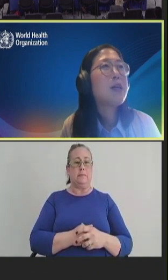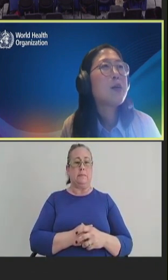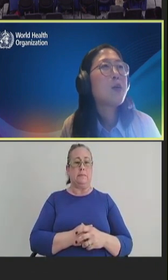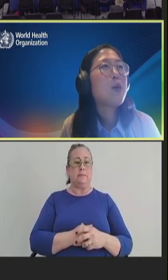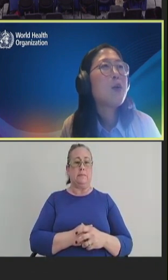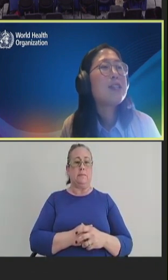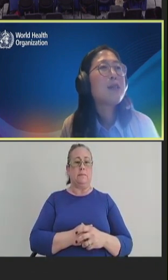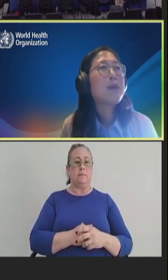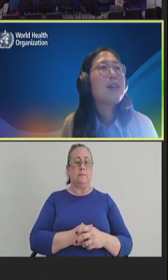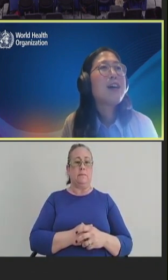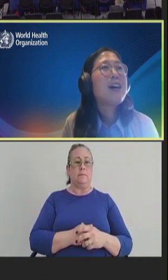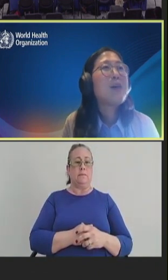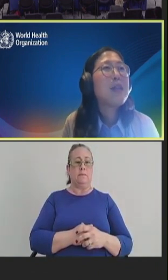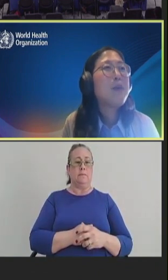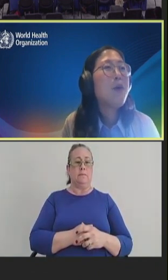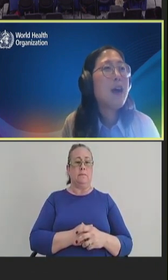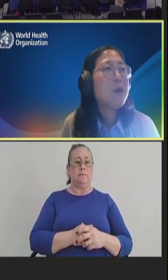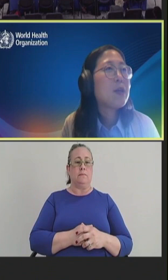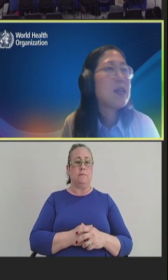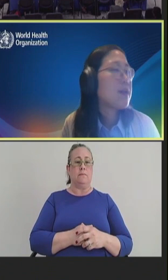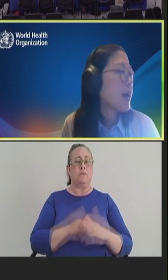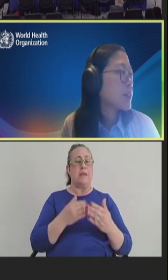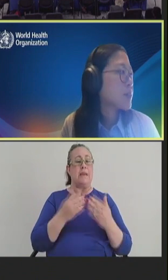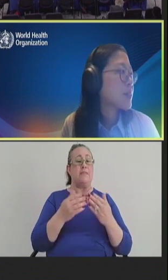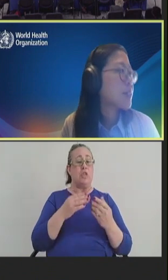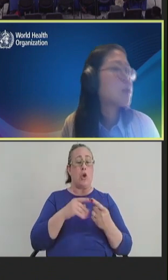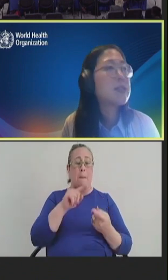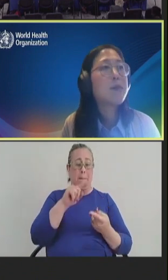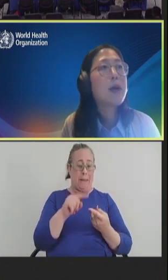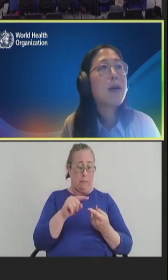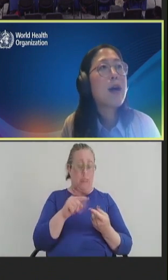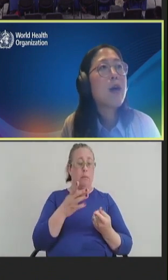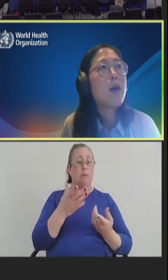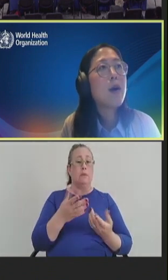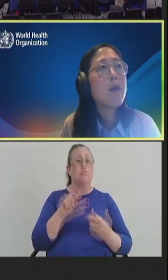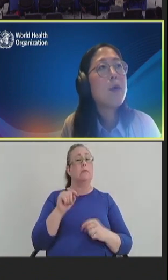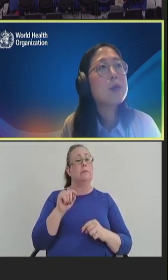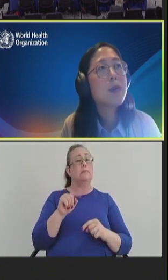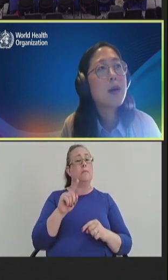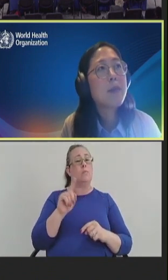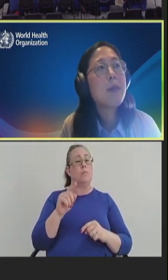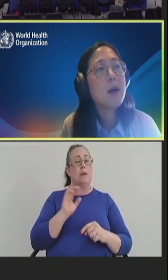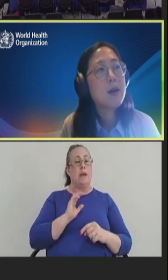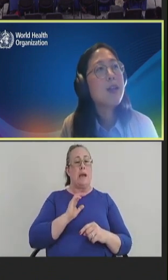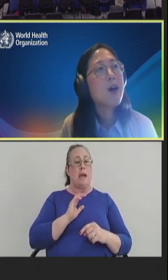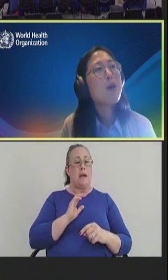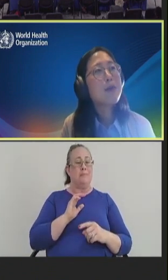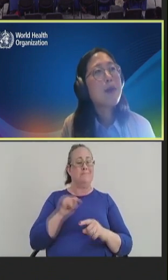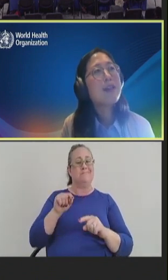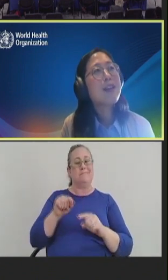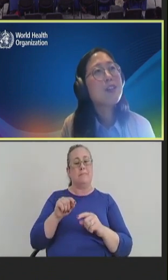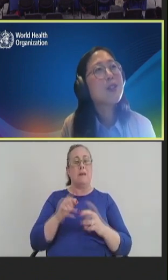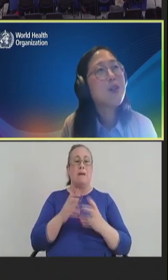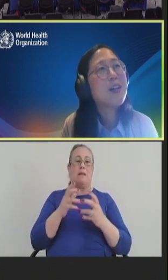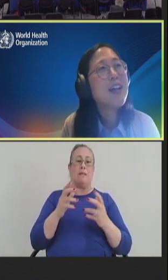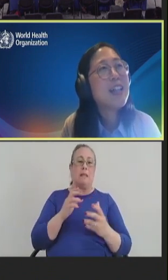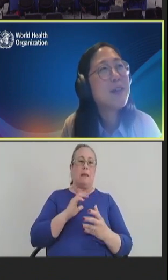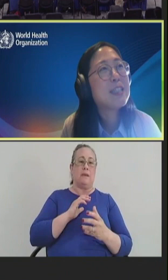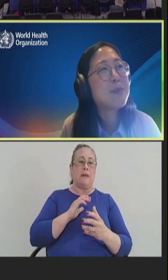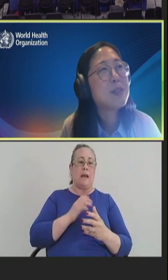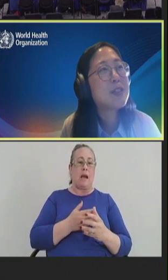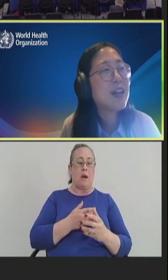Even the role was a bit minimal, this was where a lot of our